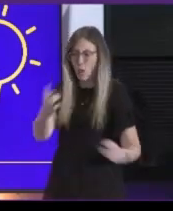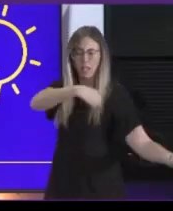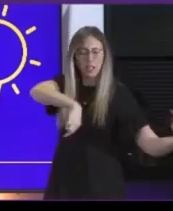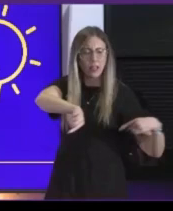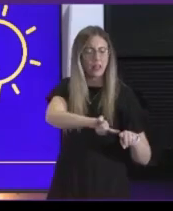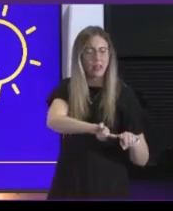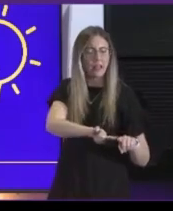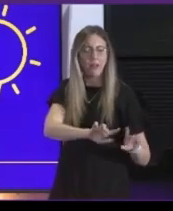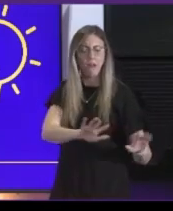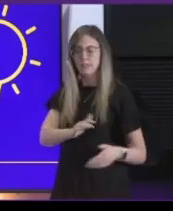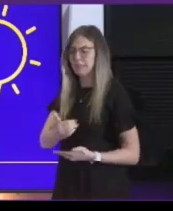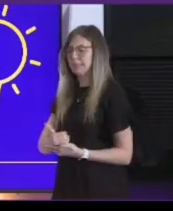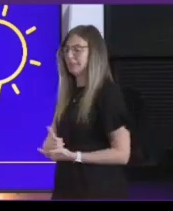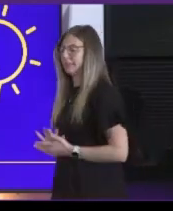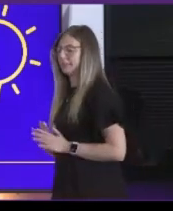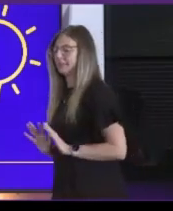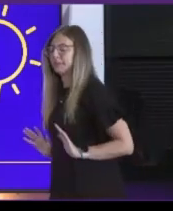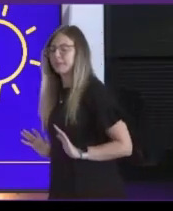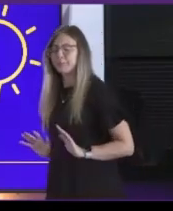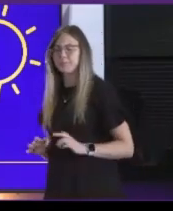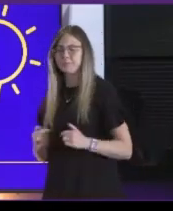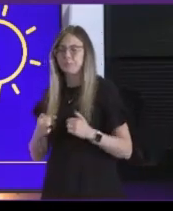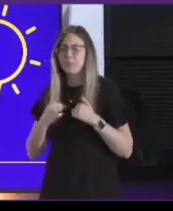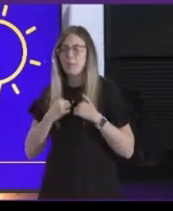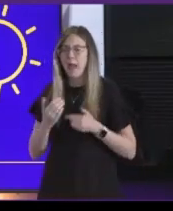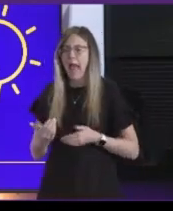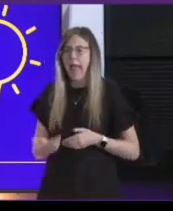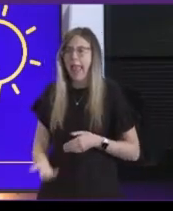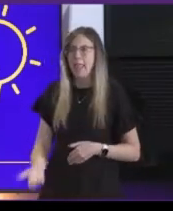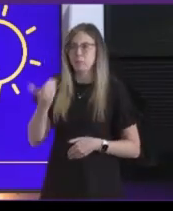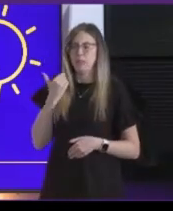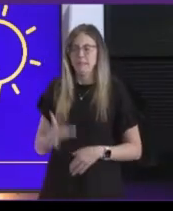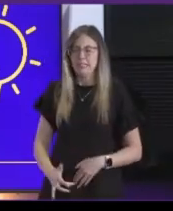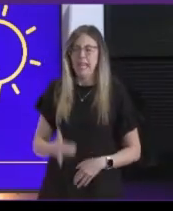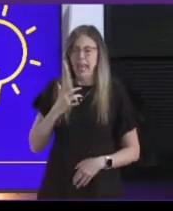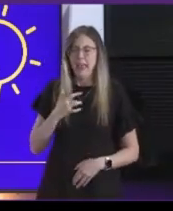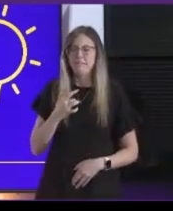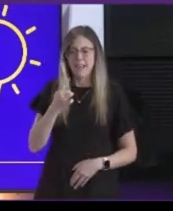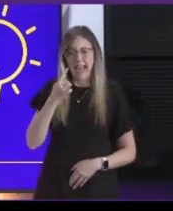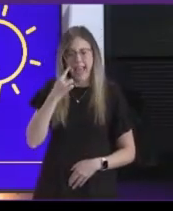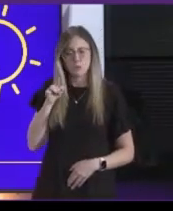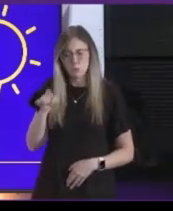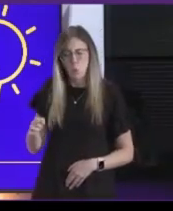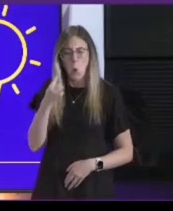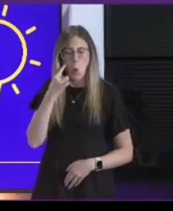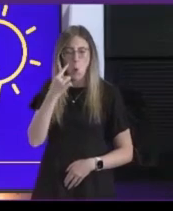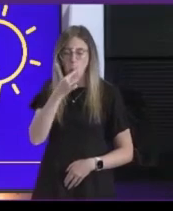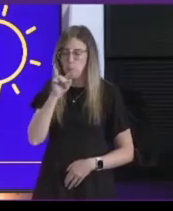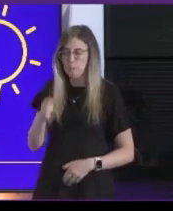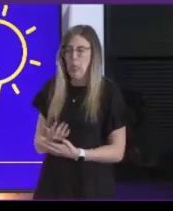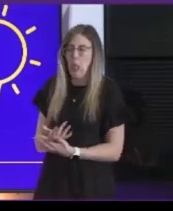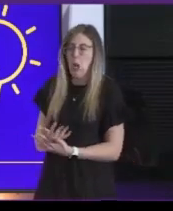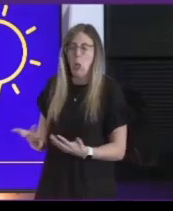That is something that, as in my previous life, I saw a lot of.